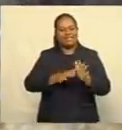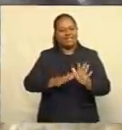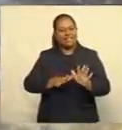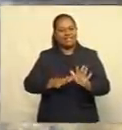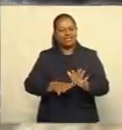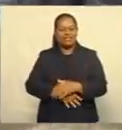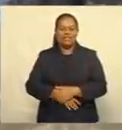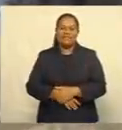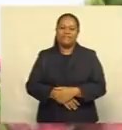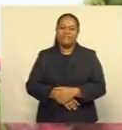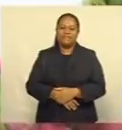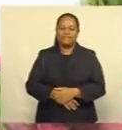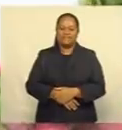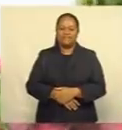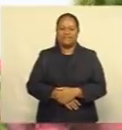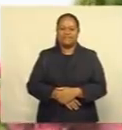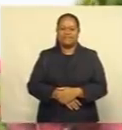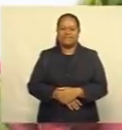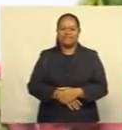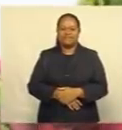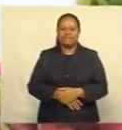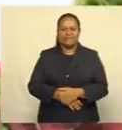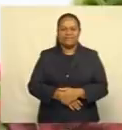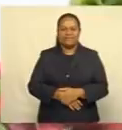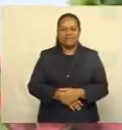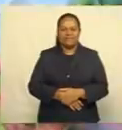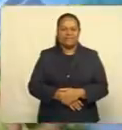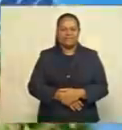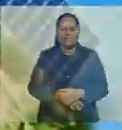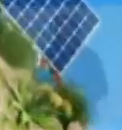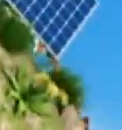province. Sainia Nimboila, FBC News.